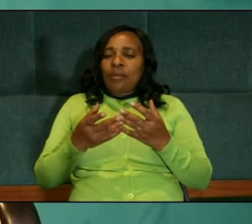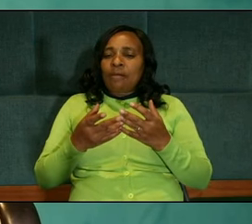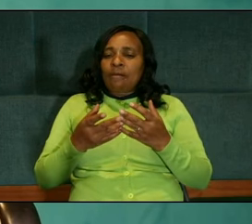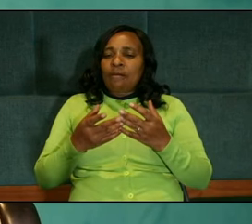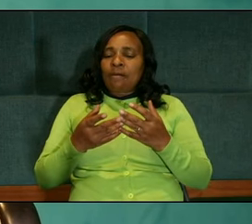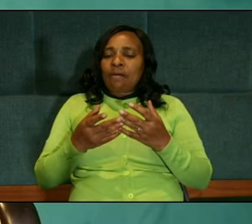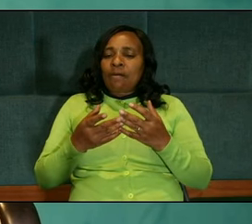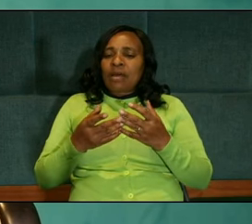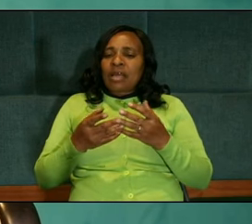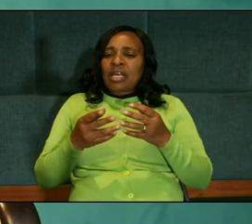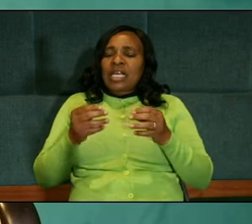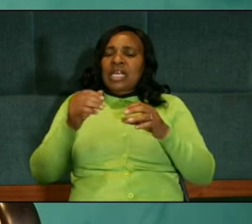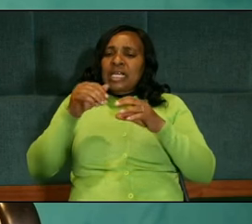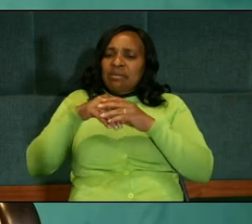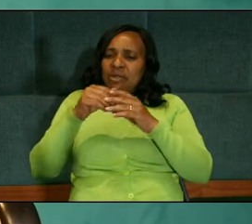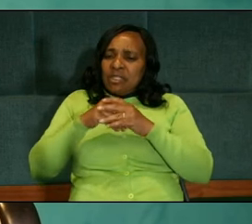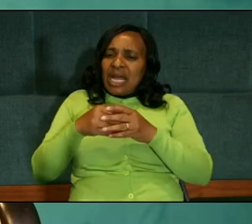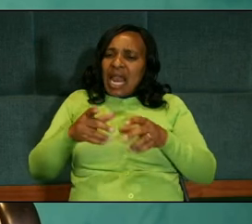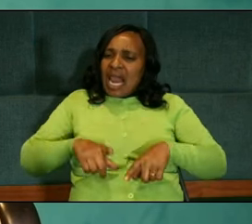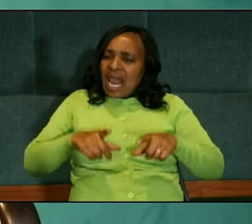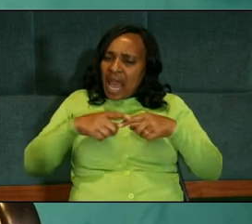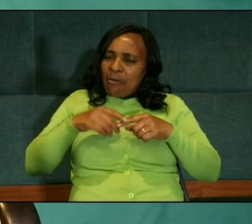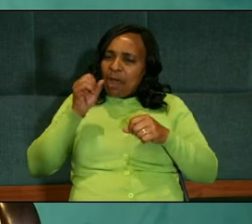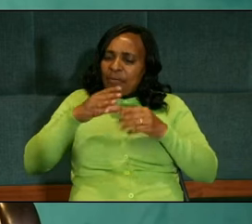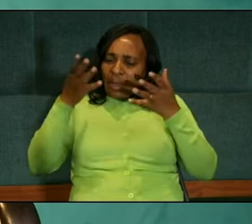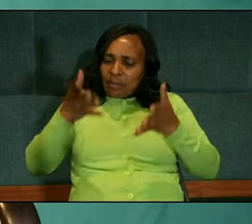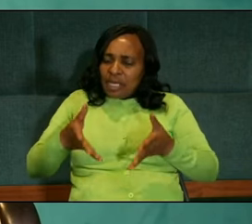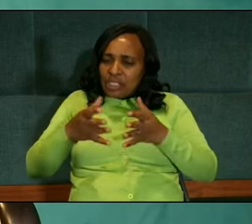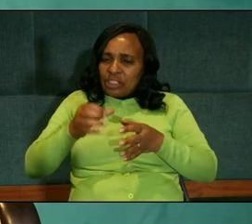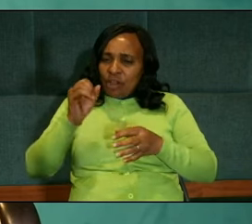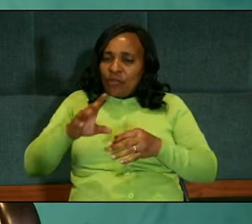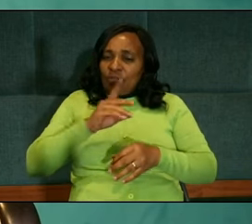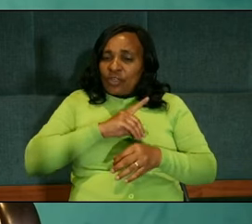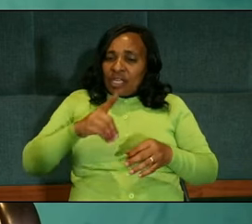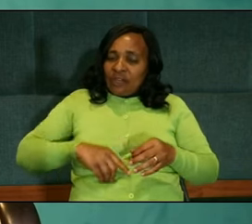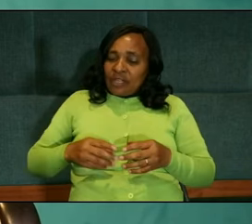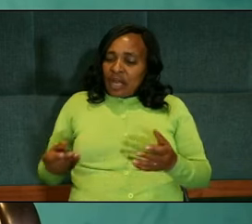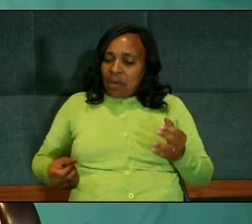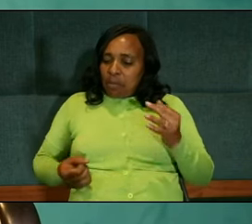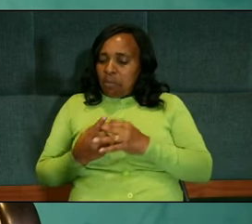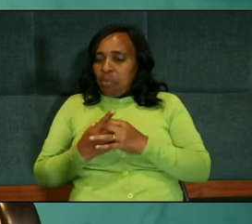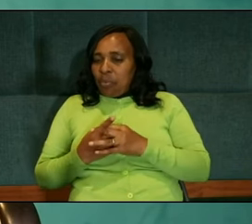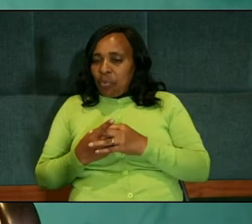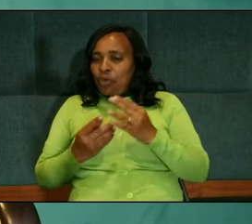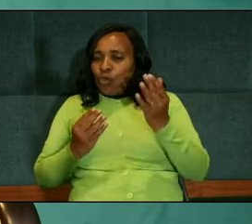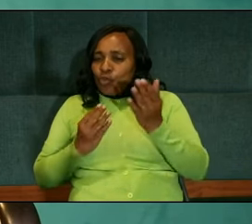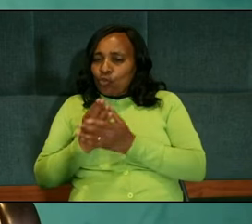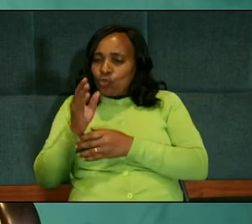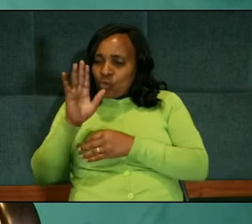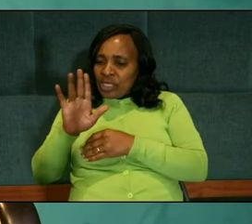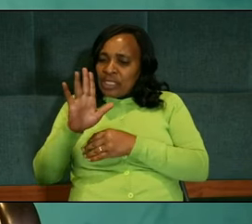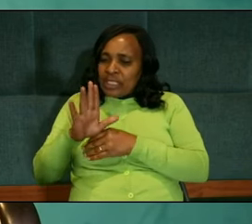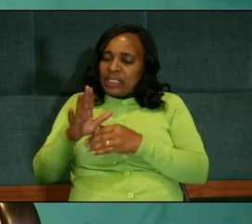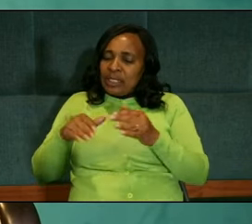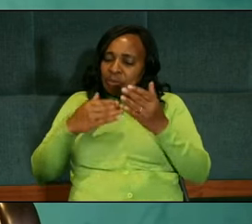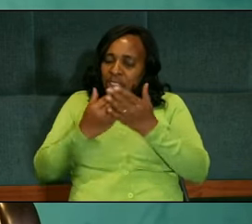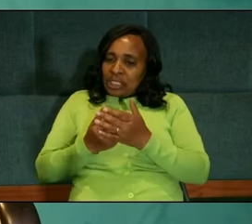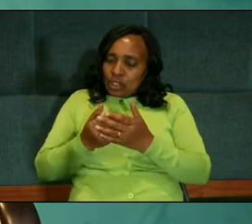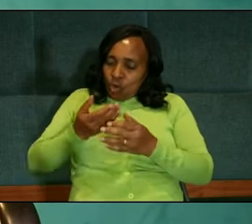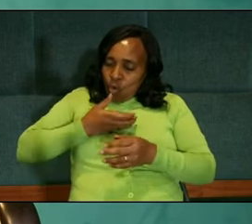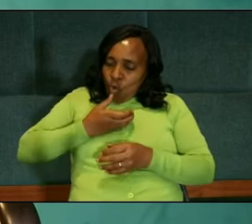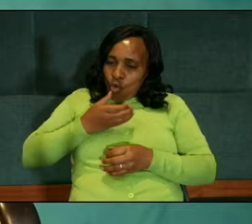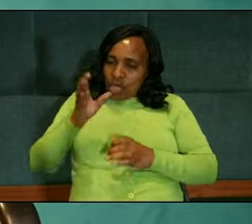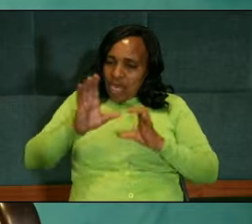"He deemed that the very life and presence of David cast a reproach upon him, since by contrast it presented his own character